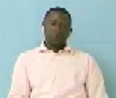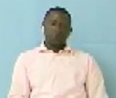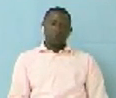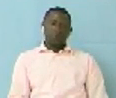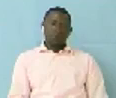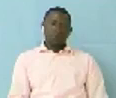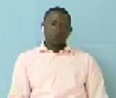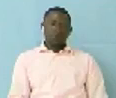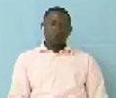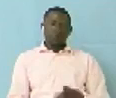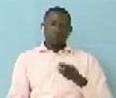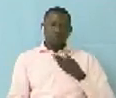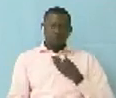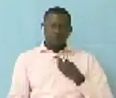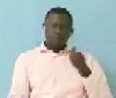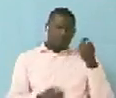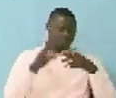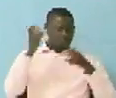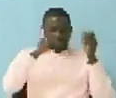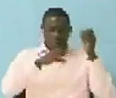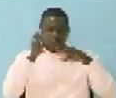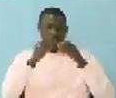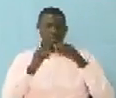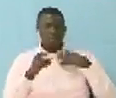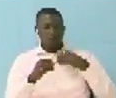Do you have any comment on that?